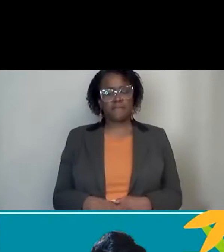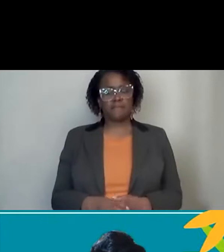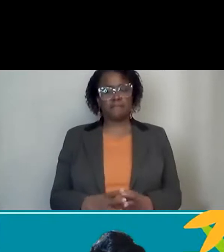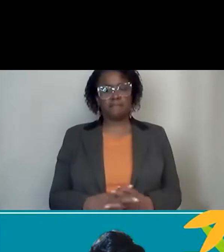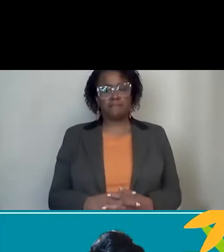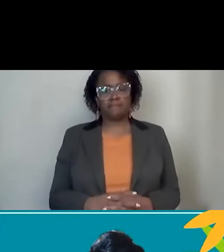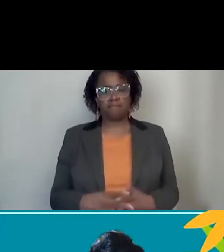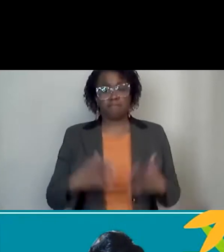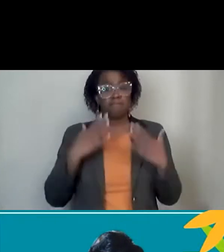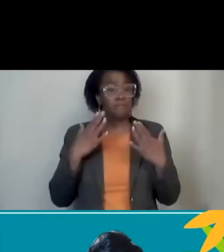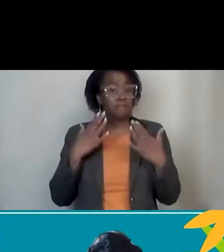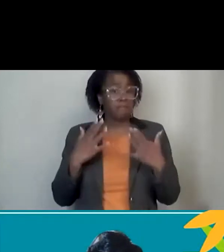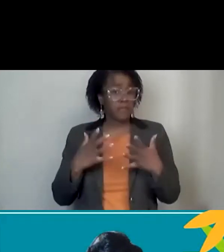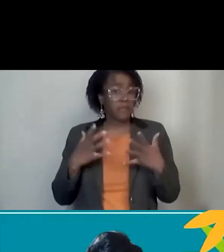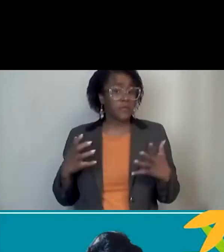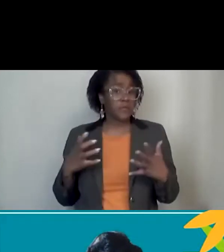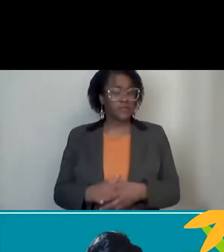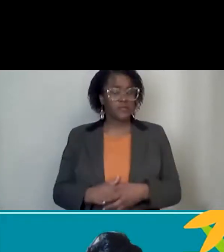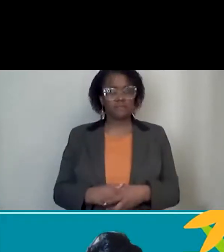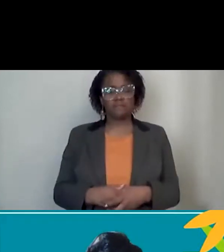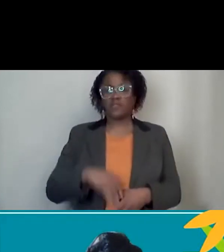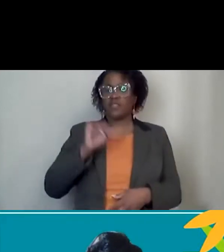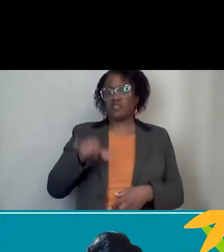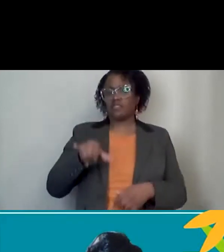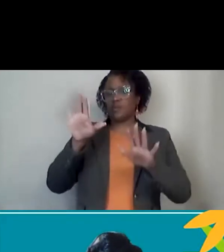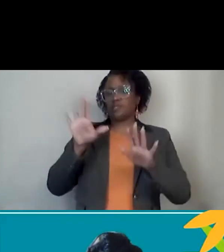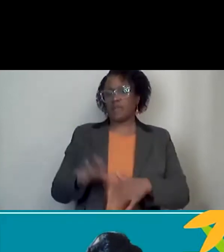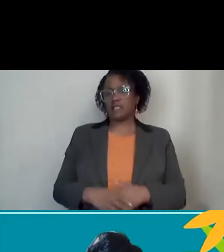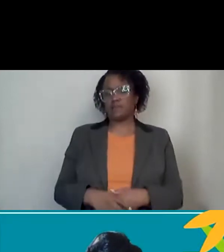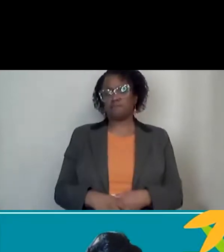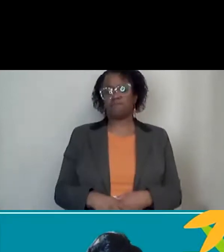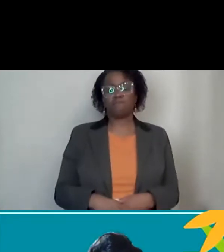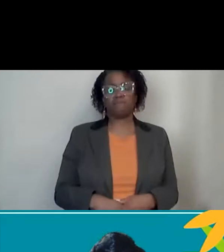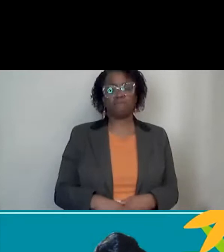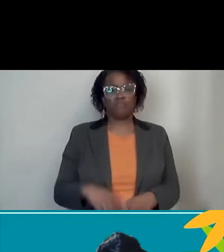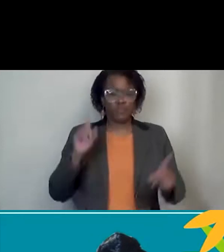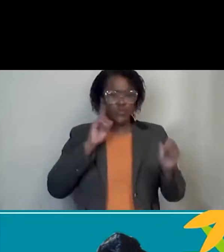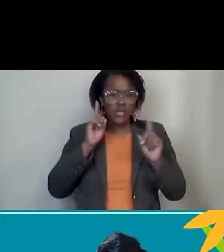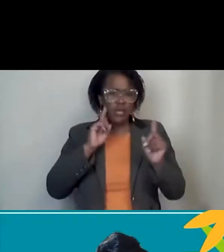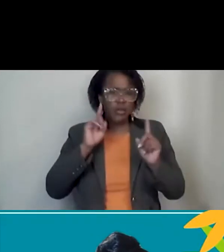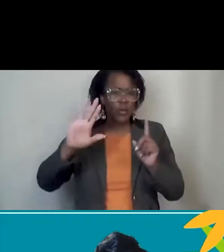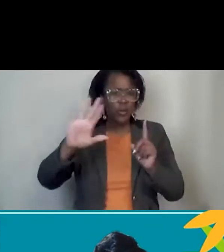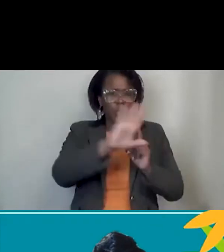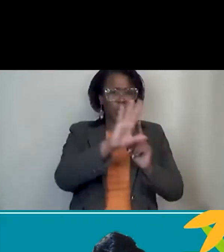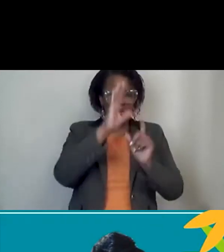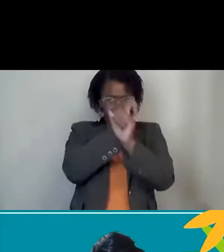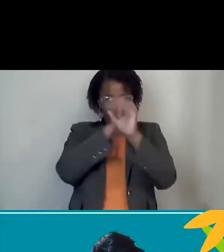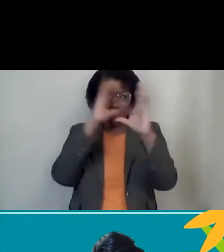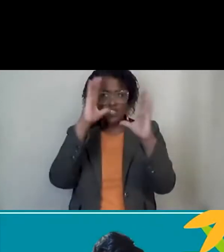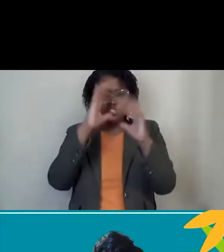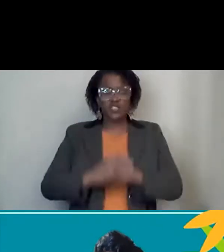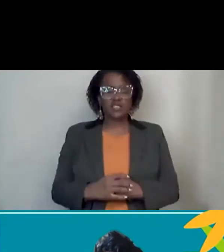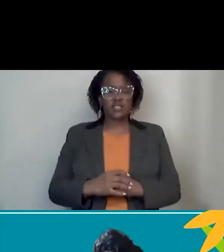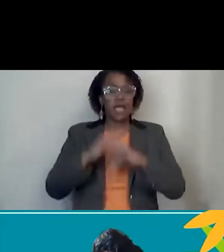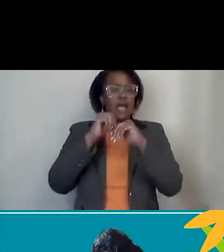Thank you, Simone. That was amazing to hear all of your visions and how